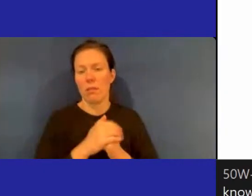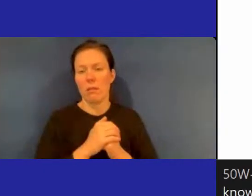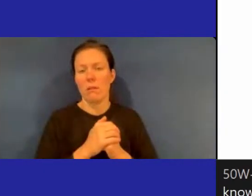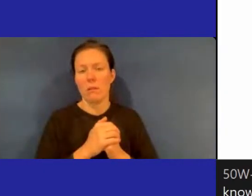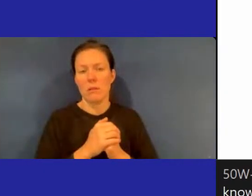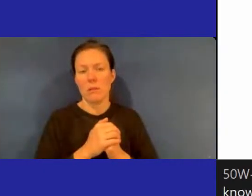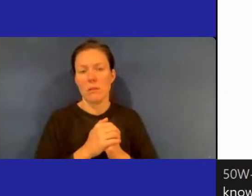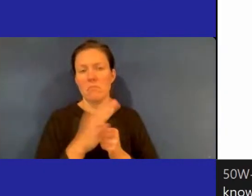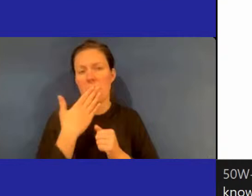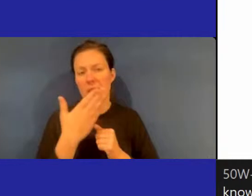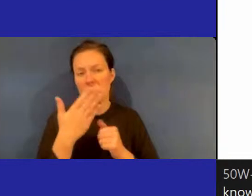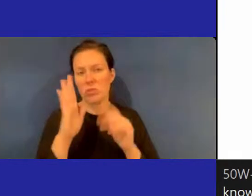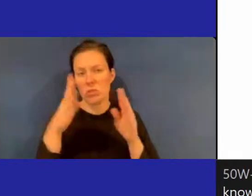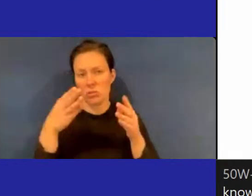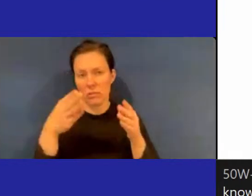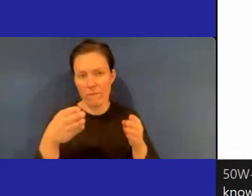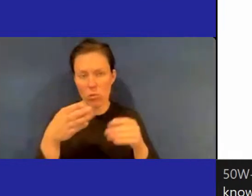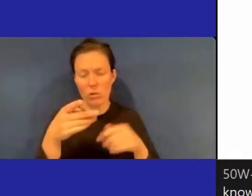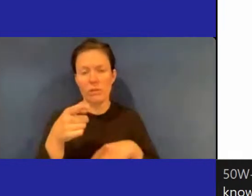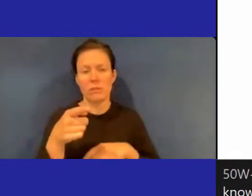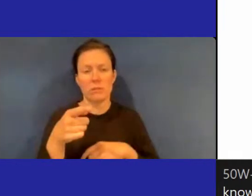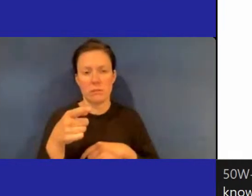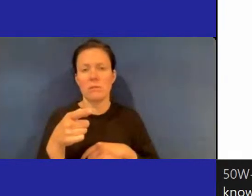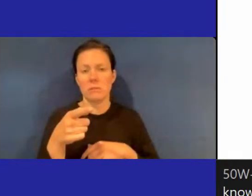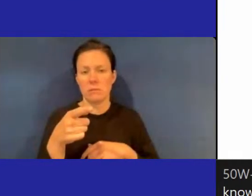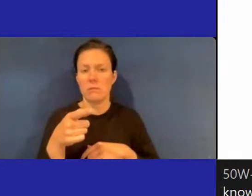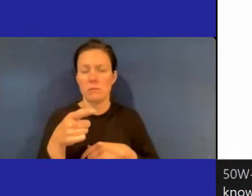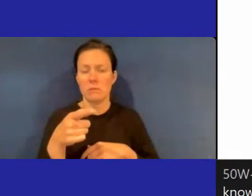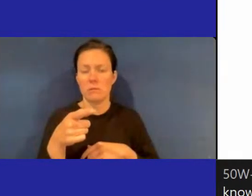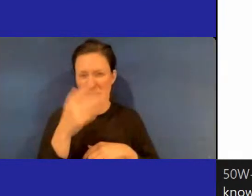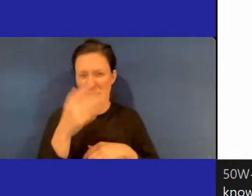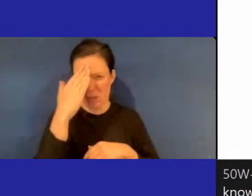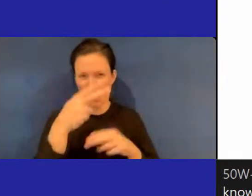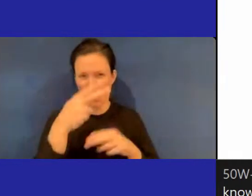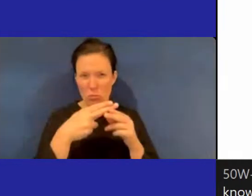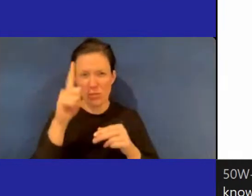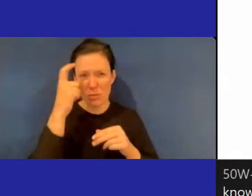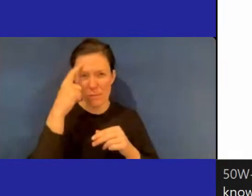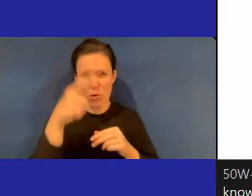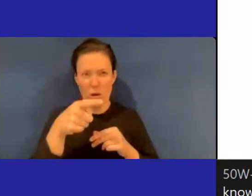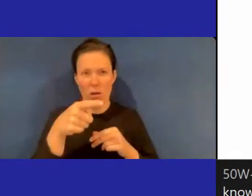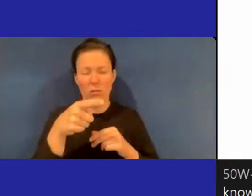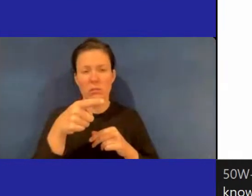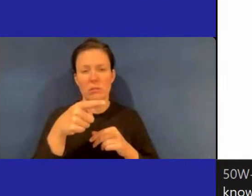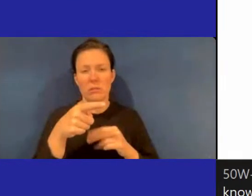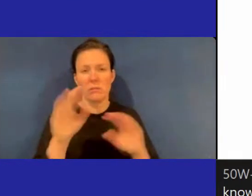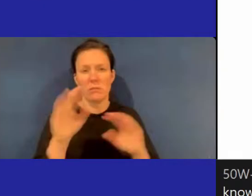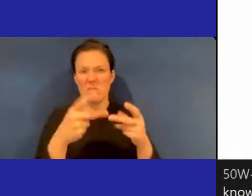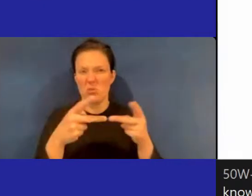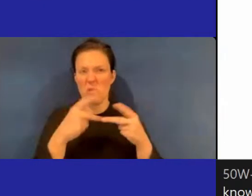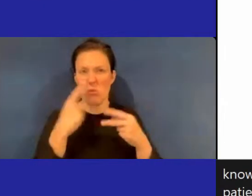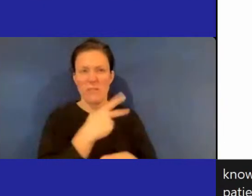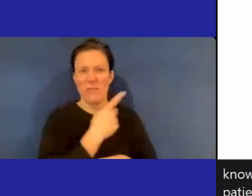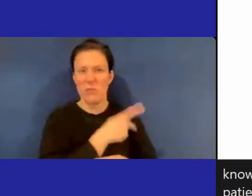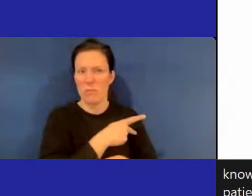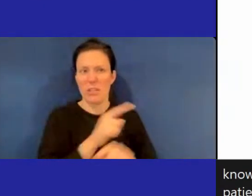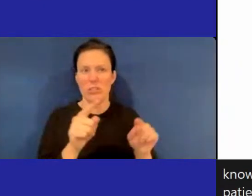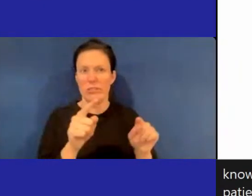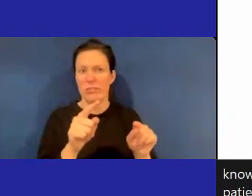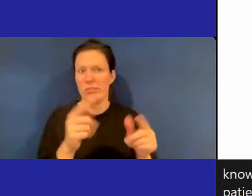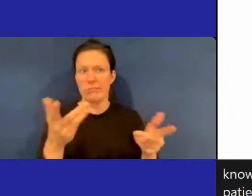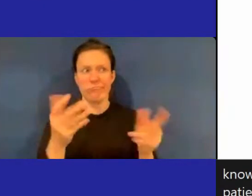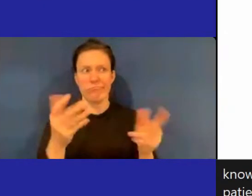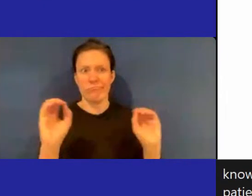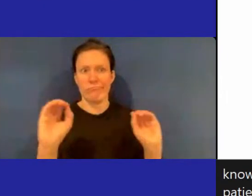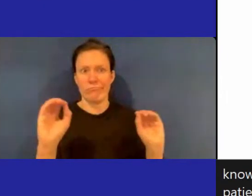on even because I know you said the Bronx. There's no place for patients to go in the Bronx, so I'm assuming the closest